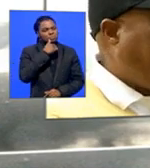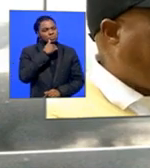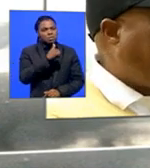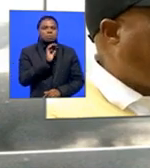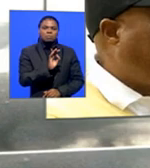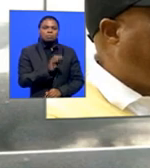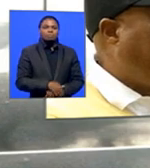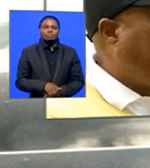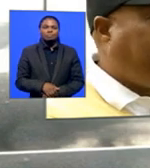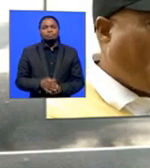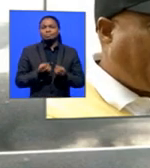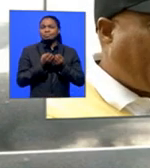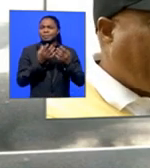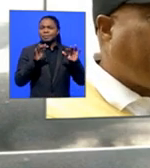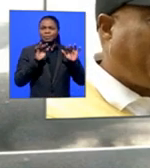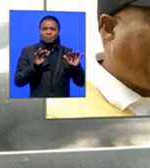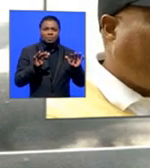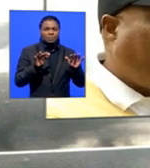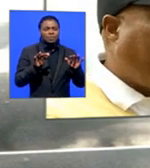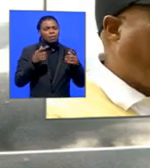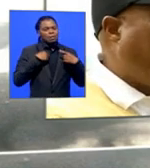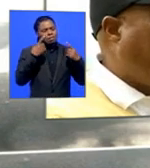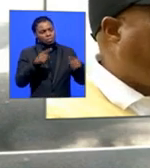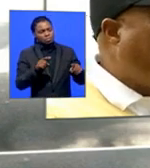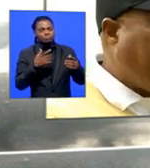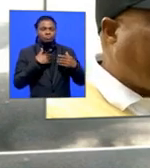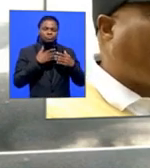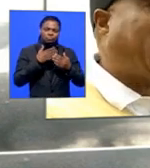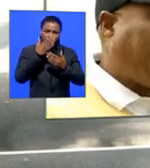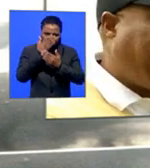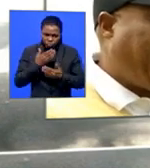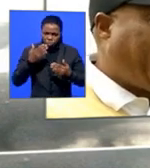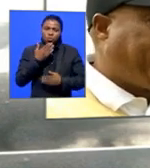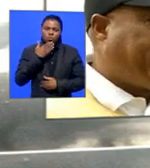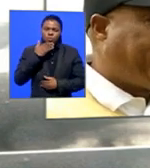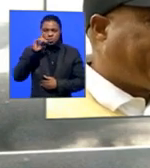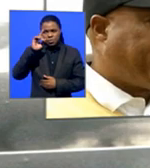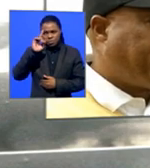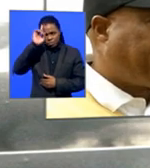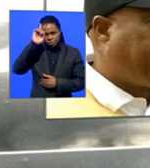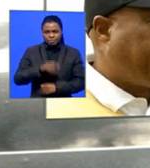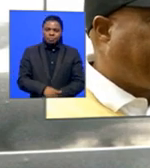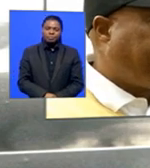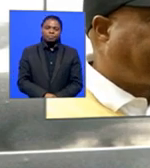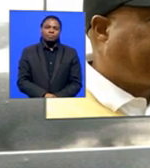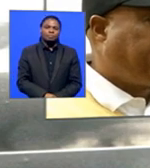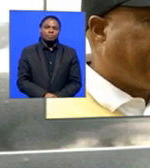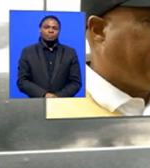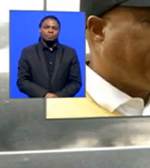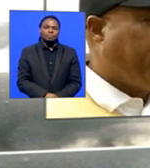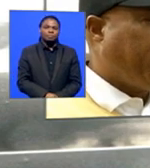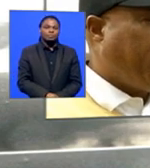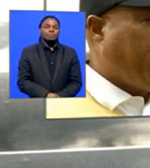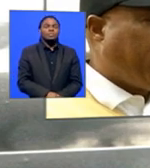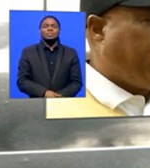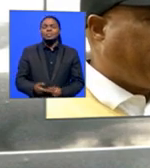apho, abantu bebhiyozela ubomi bukaTata Mandela. But Tony, while every one of us